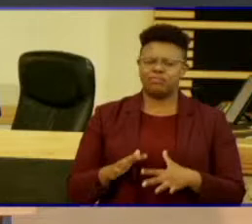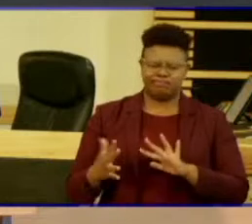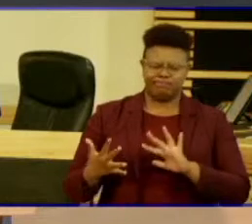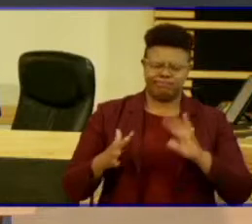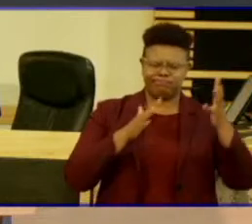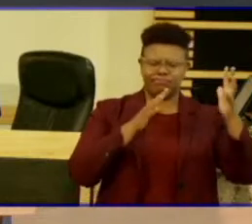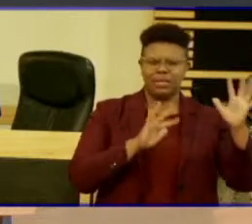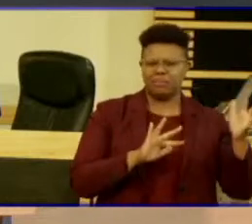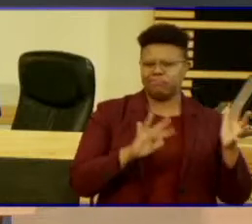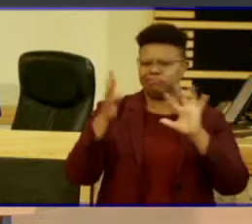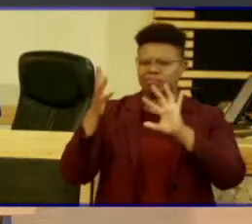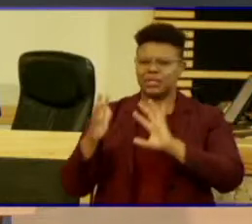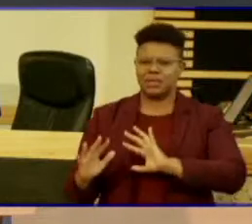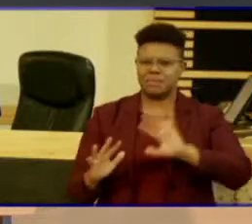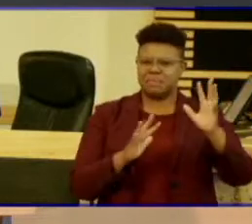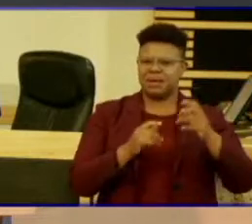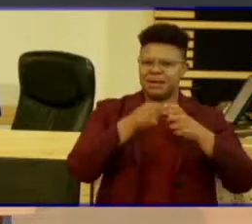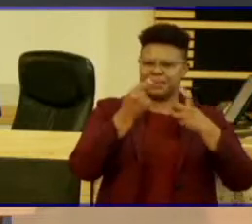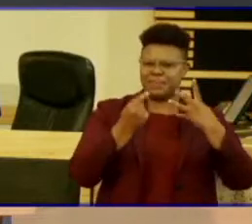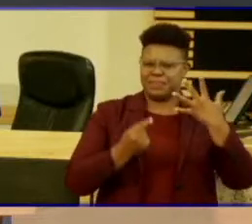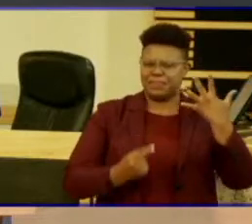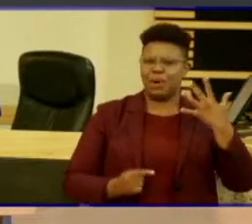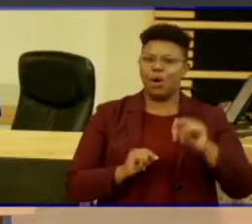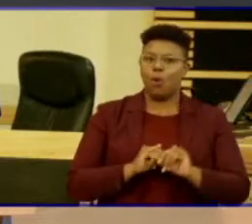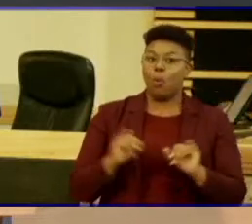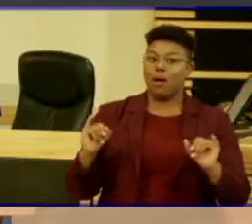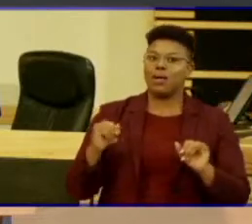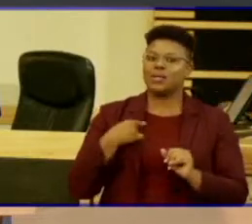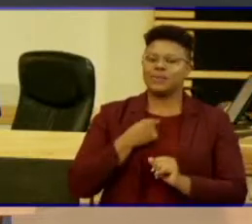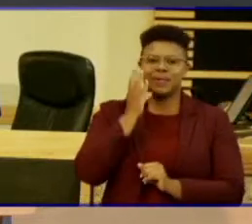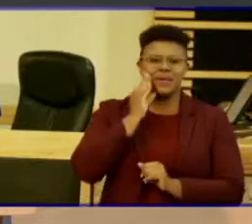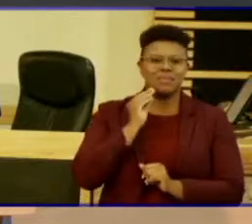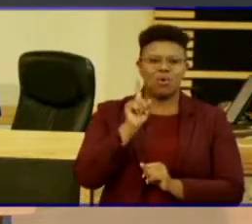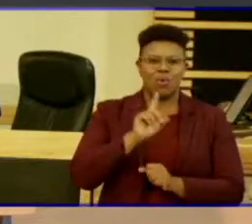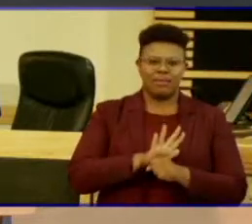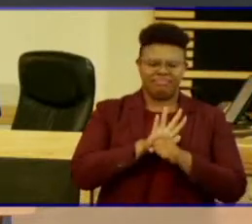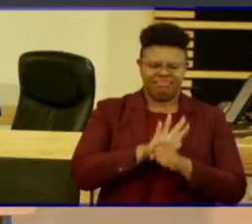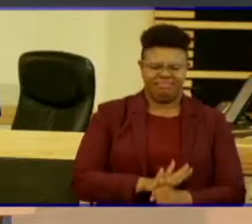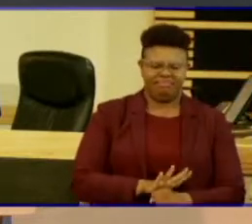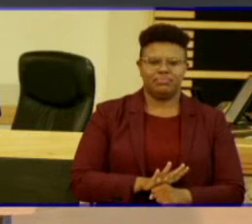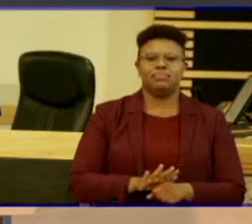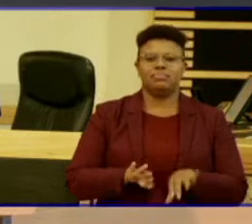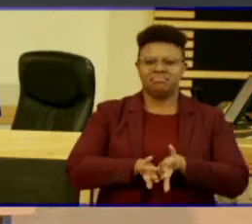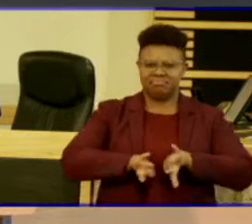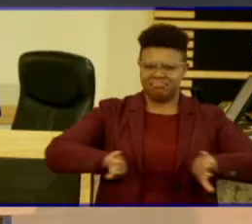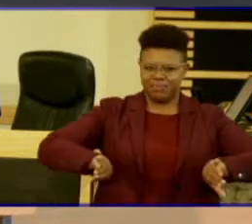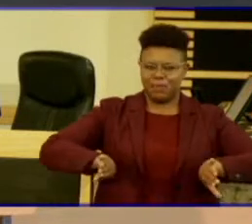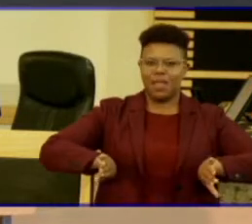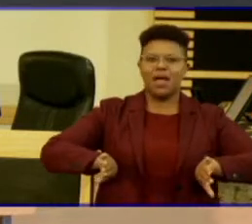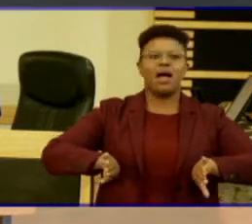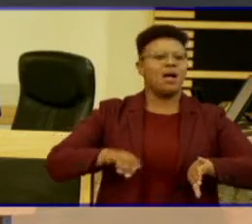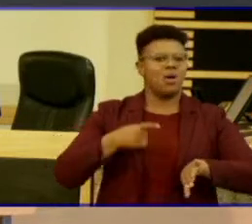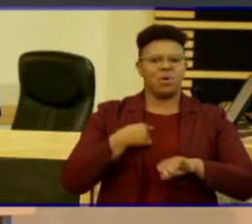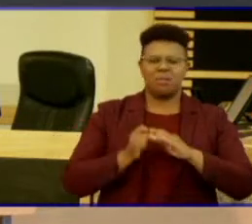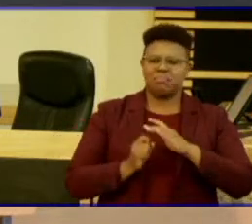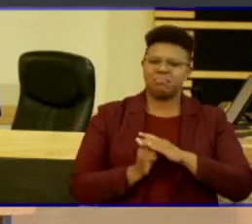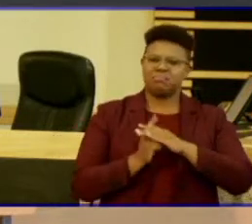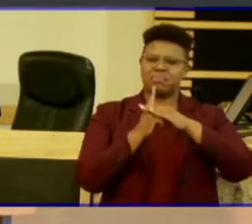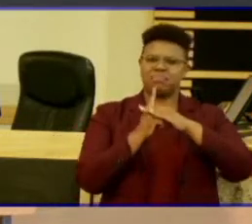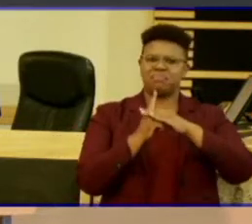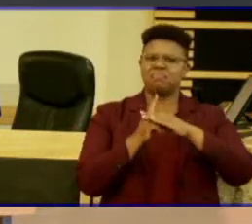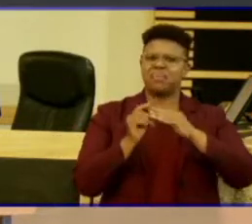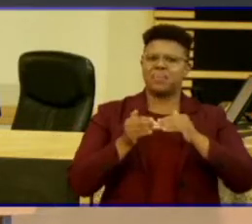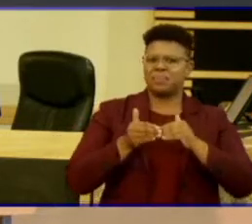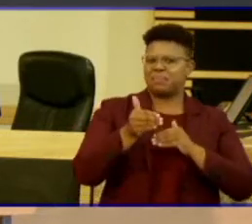eziliqela ingakumbi esengcinezelo nobandlululo saphumela ngapha kwazo ngenxa